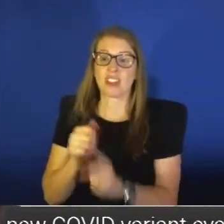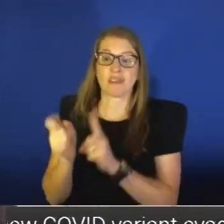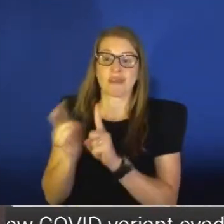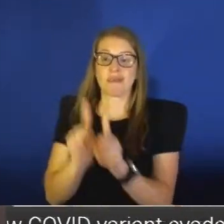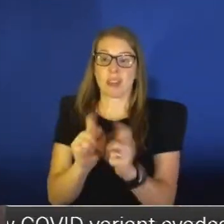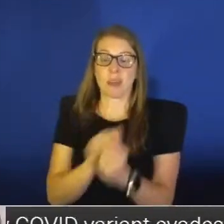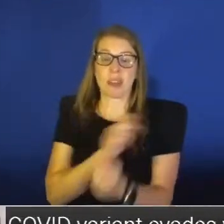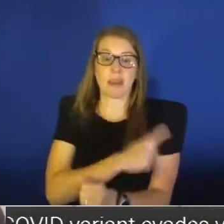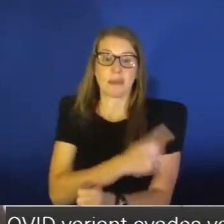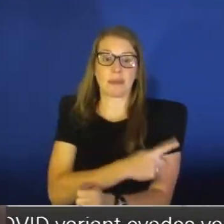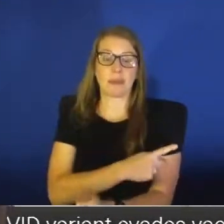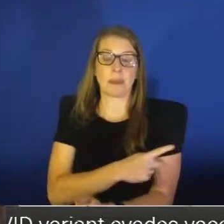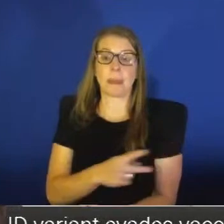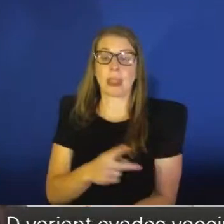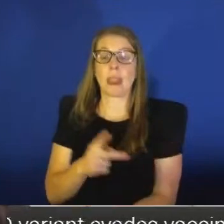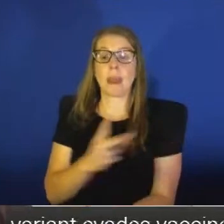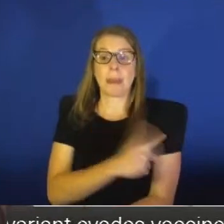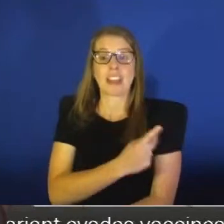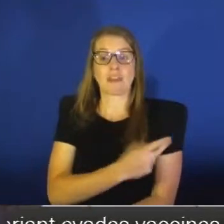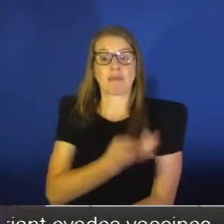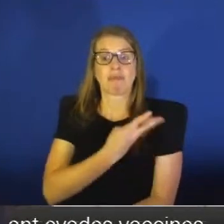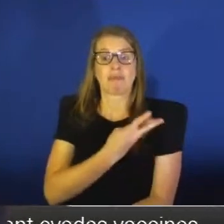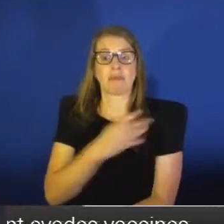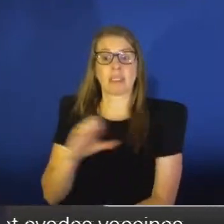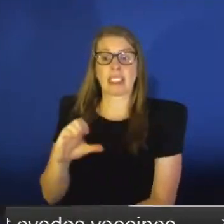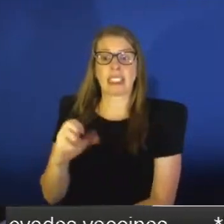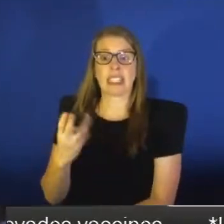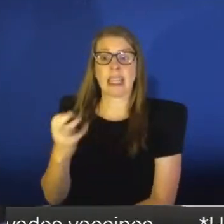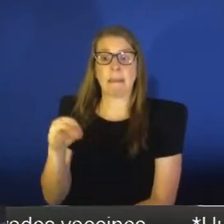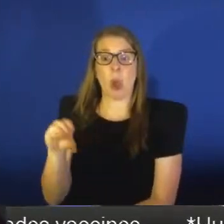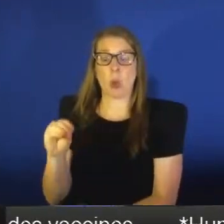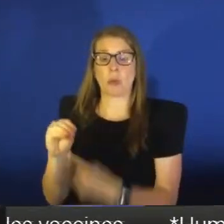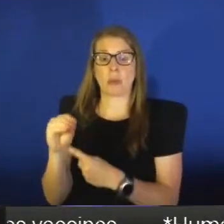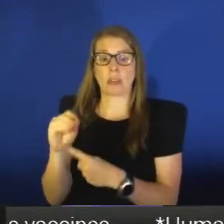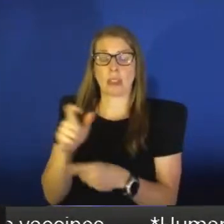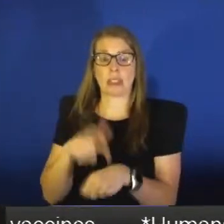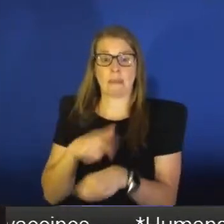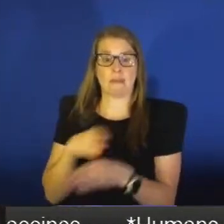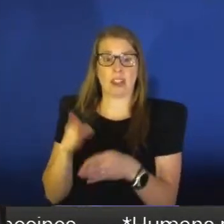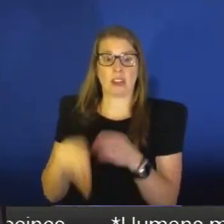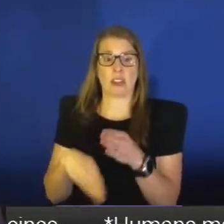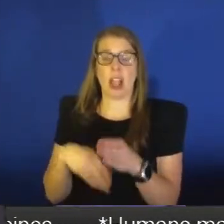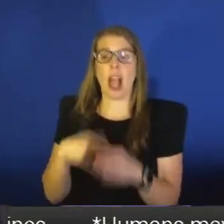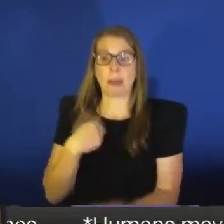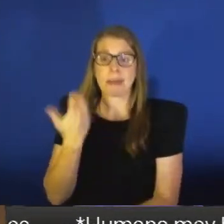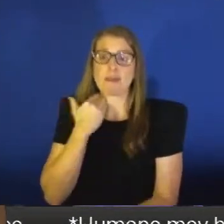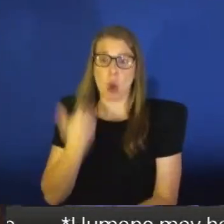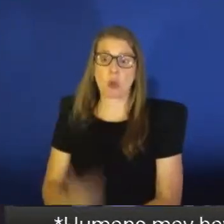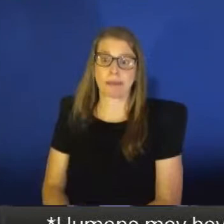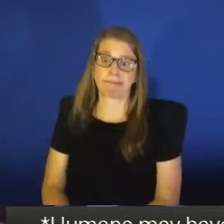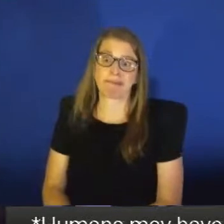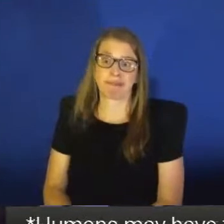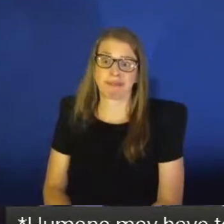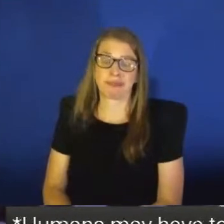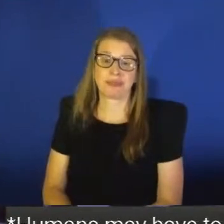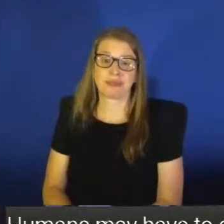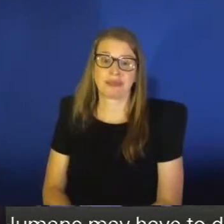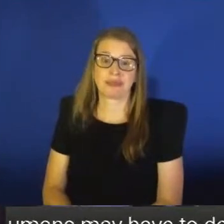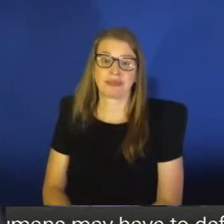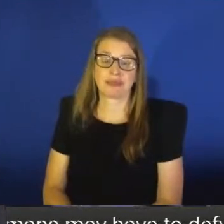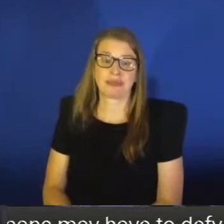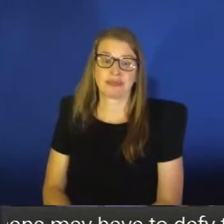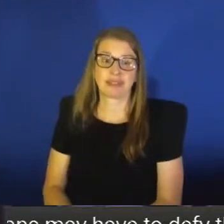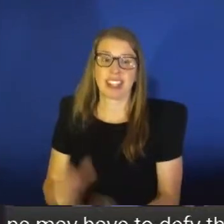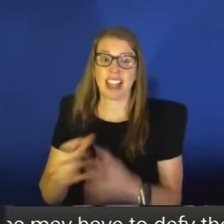doing chemo, and she said, by the time she's finished, I'm going to go broke. So there's a lot of good